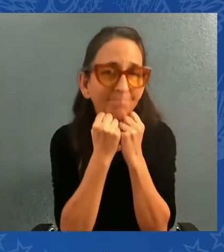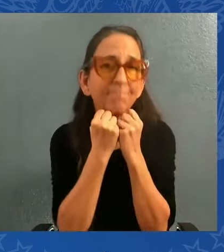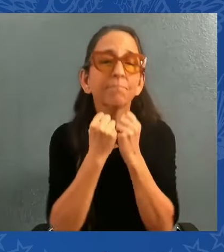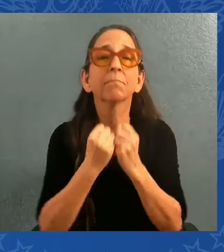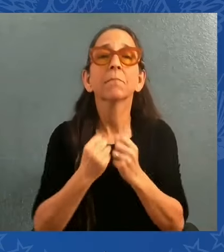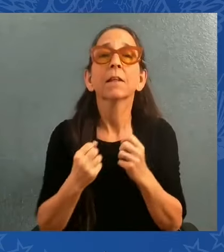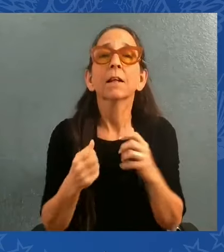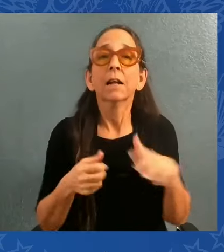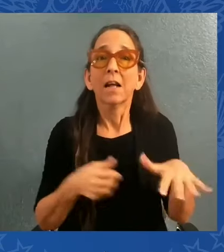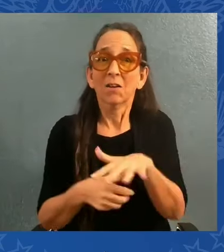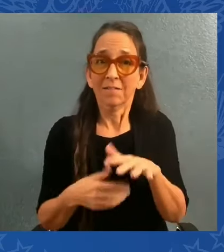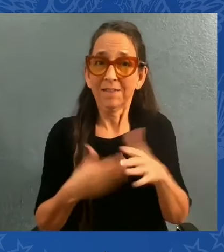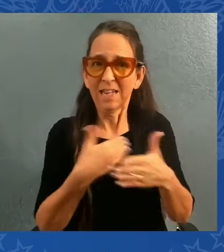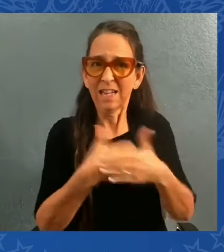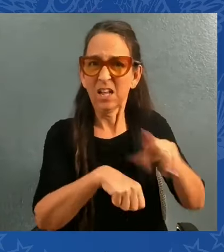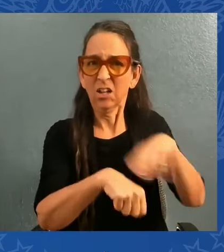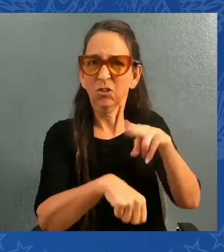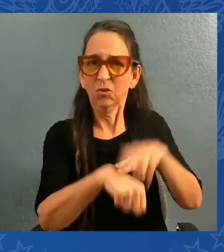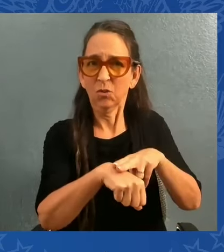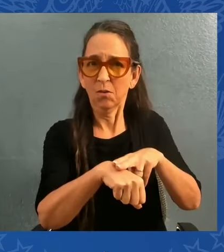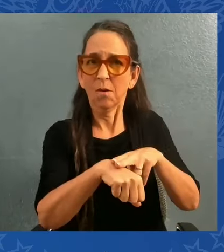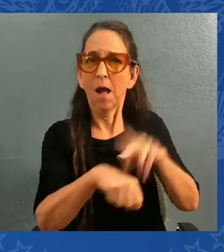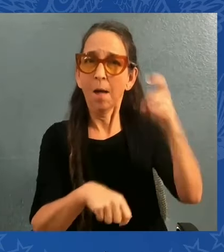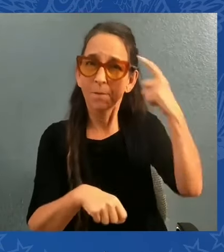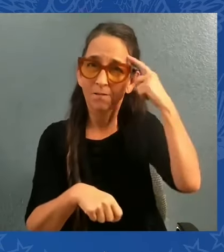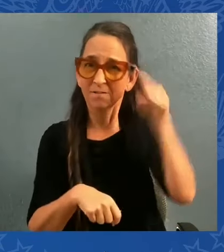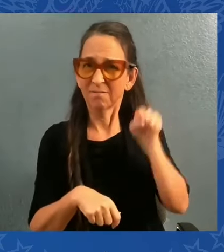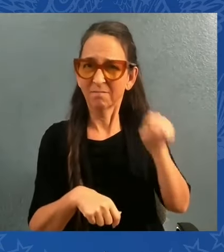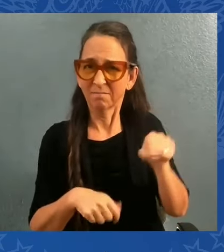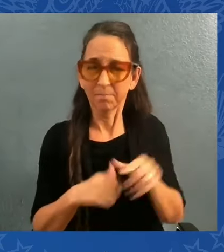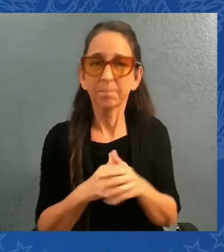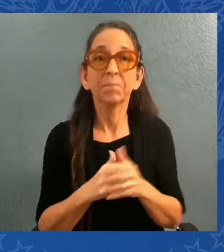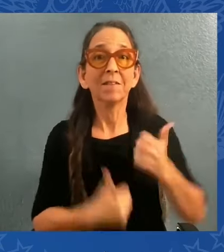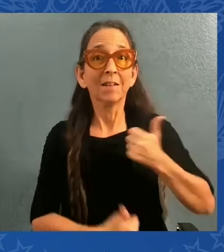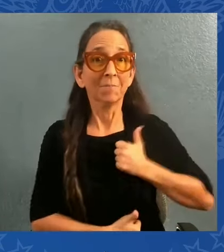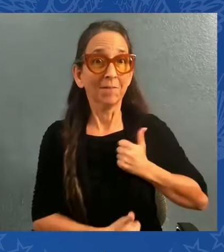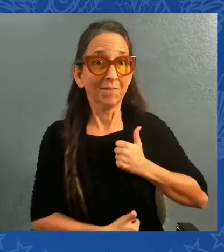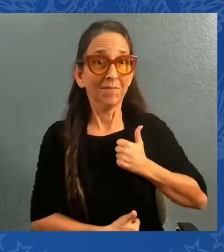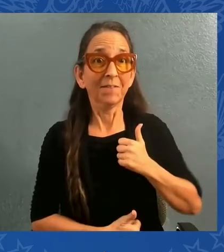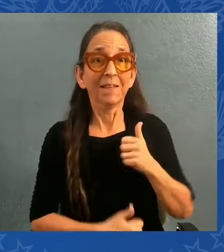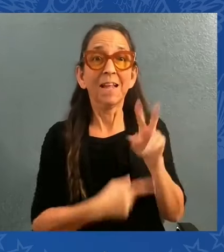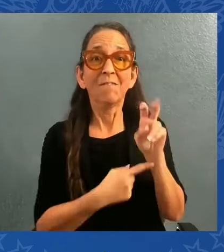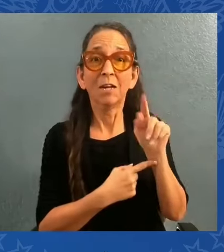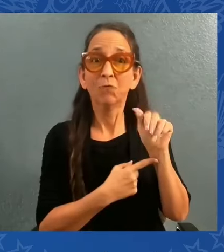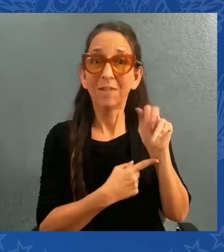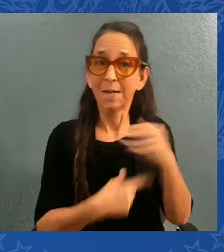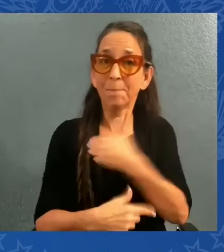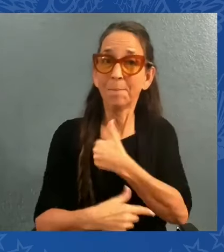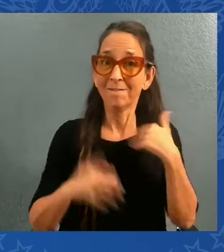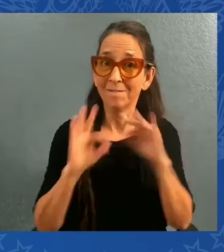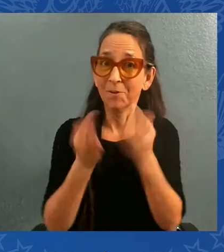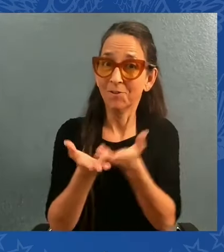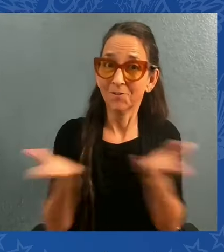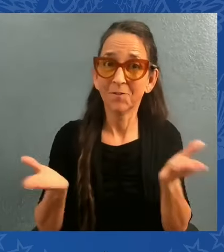As John just said, military and veteran family members may not wear a uniform, but their courage and sacrifice are